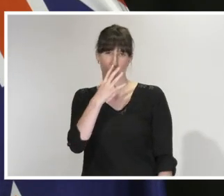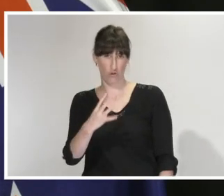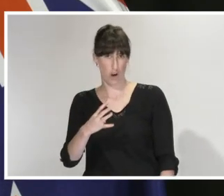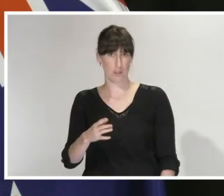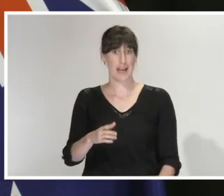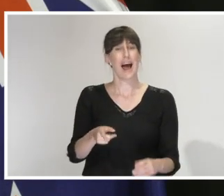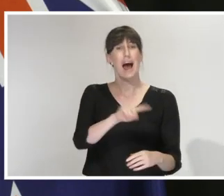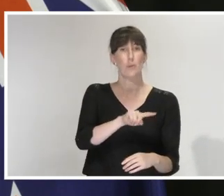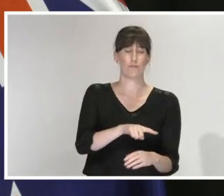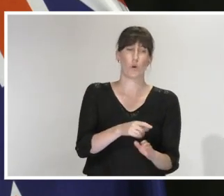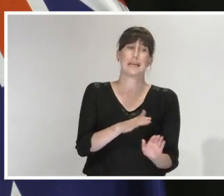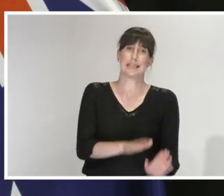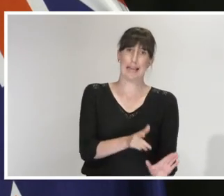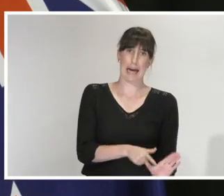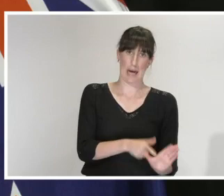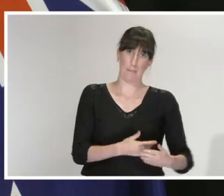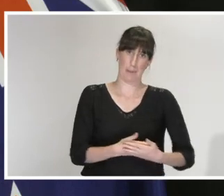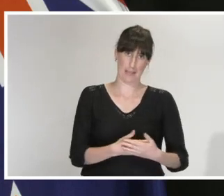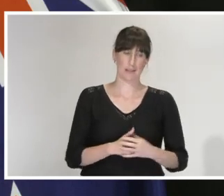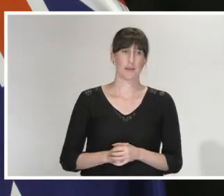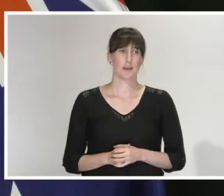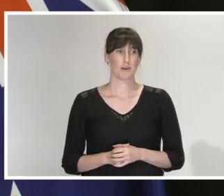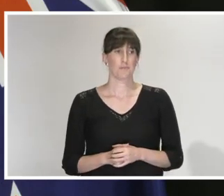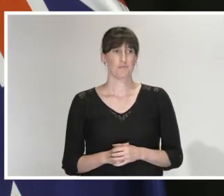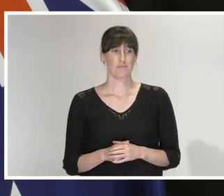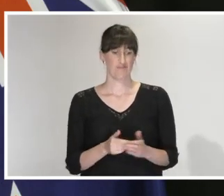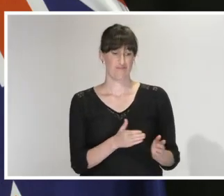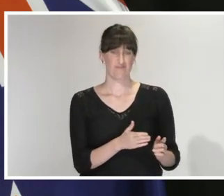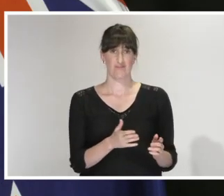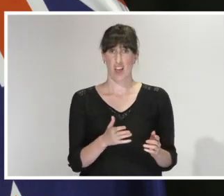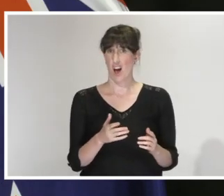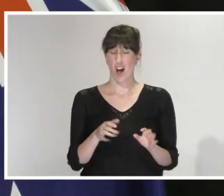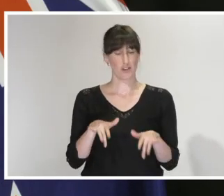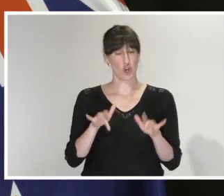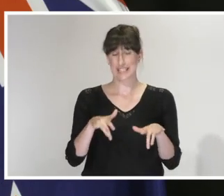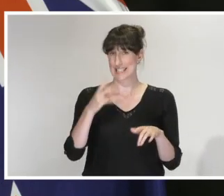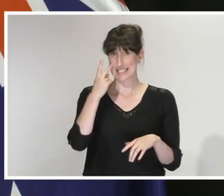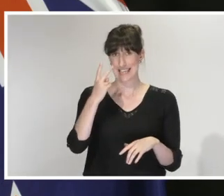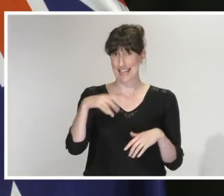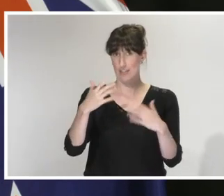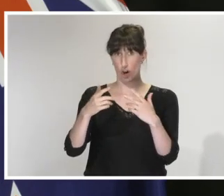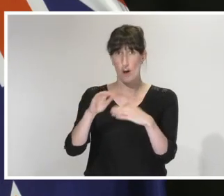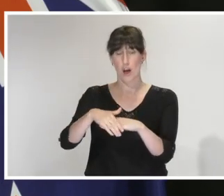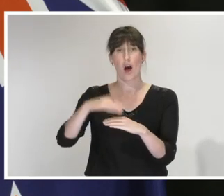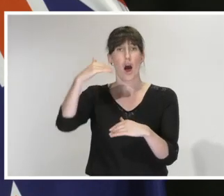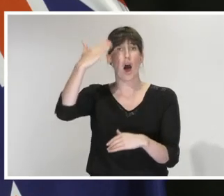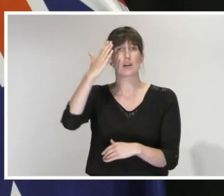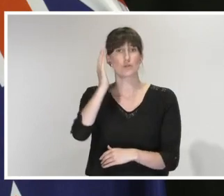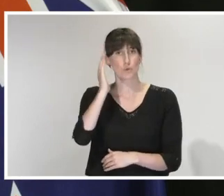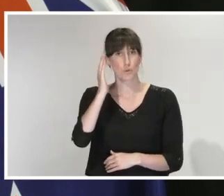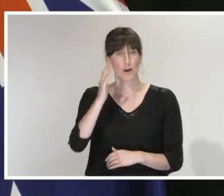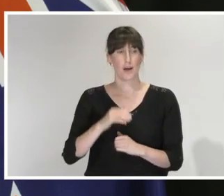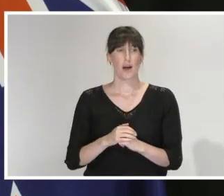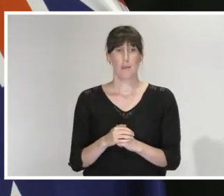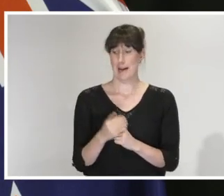bracket in early learning as well. So those are the ones that I've seen so far. I haven't seen any of the secondary school ones, but they started work on putting